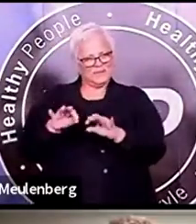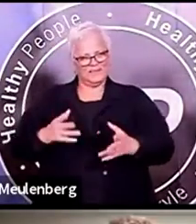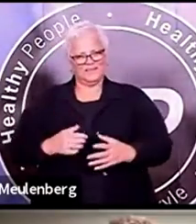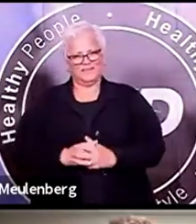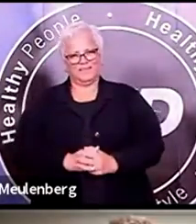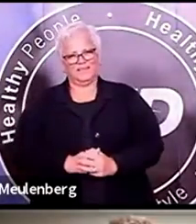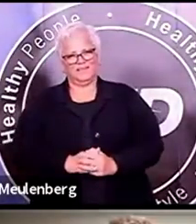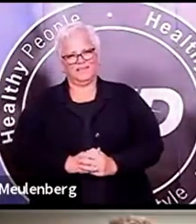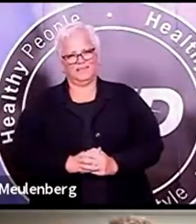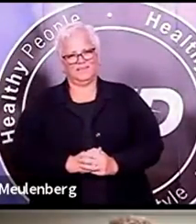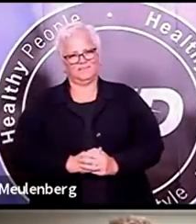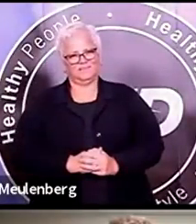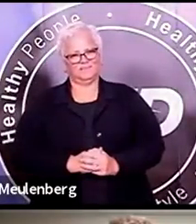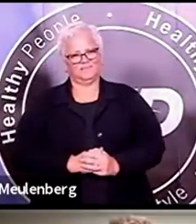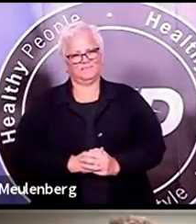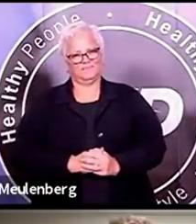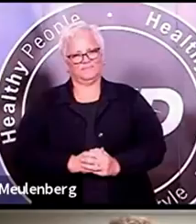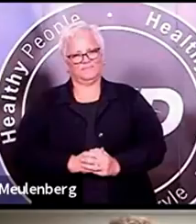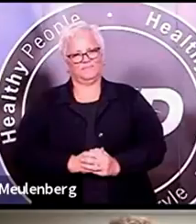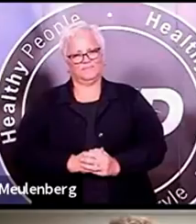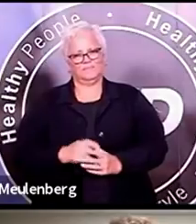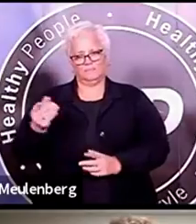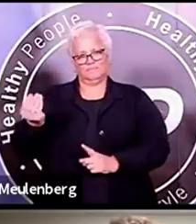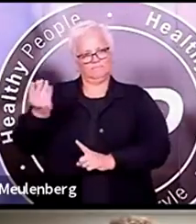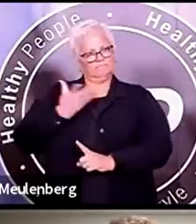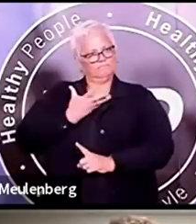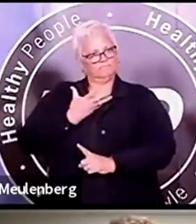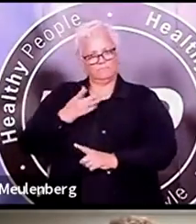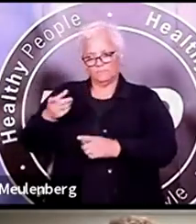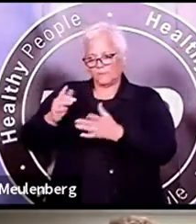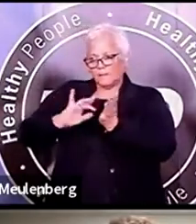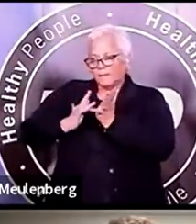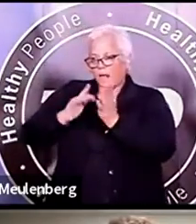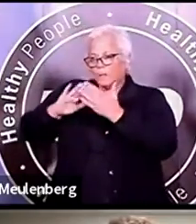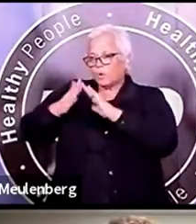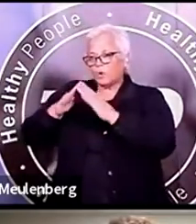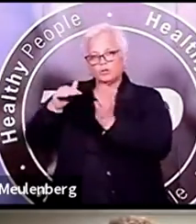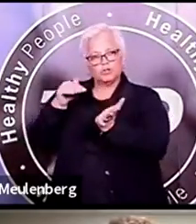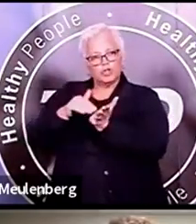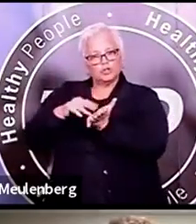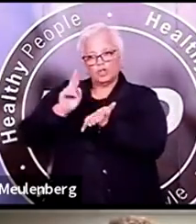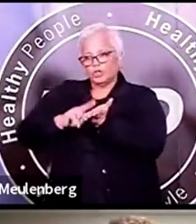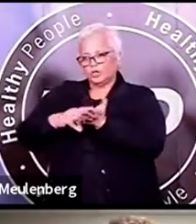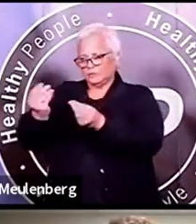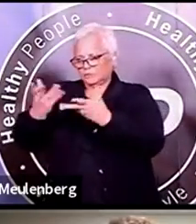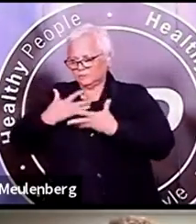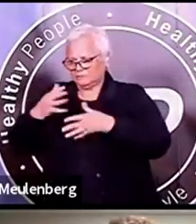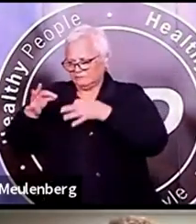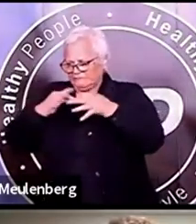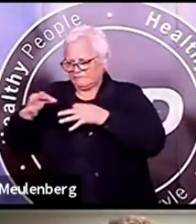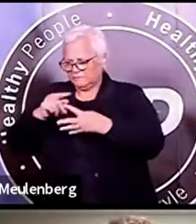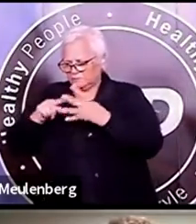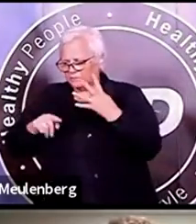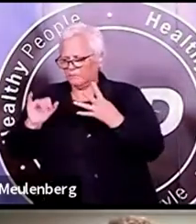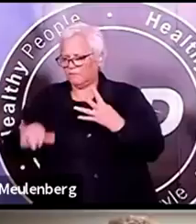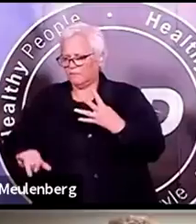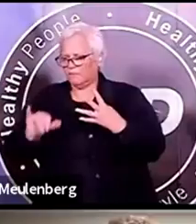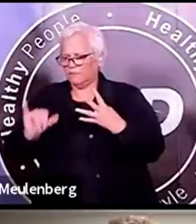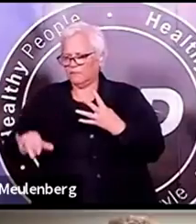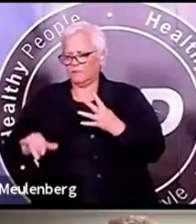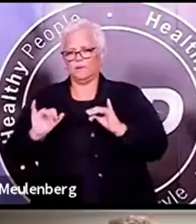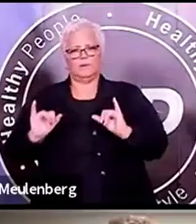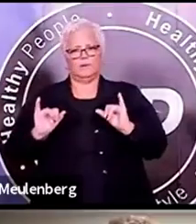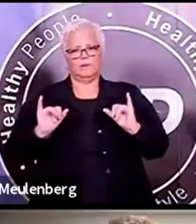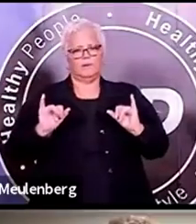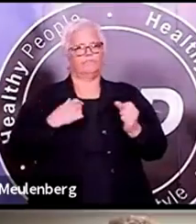have a responsibility to do something to address it. And I'm very proud of the fact that we